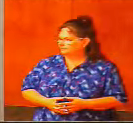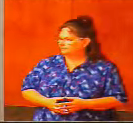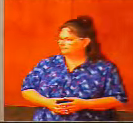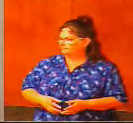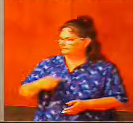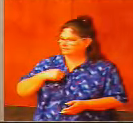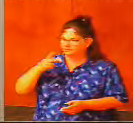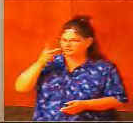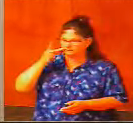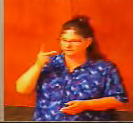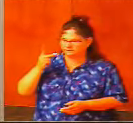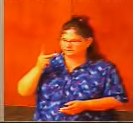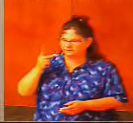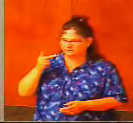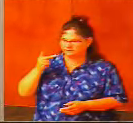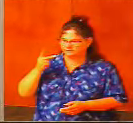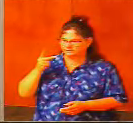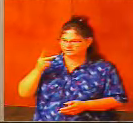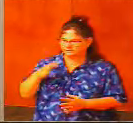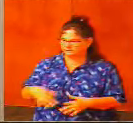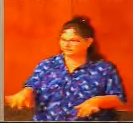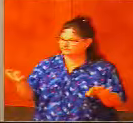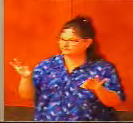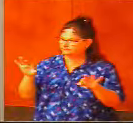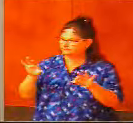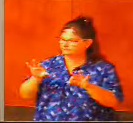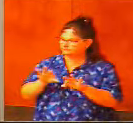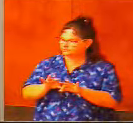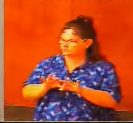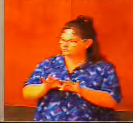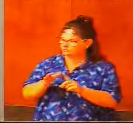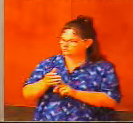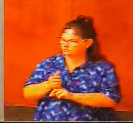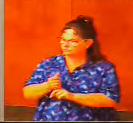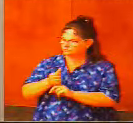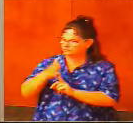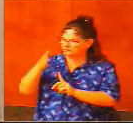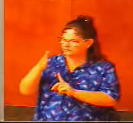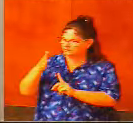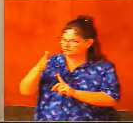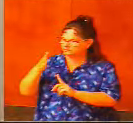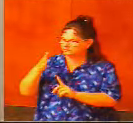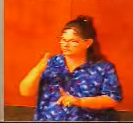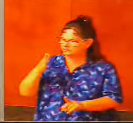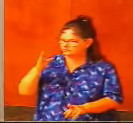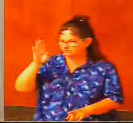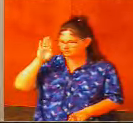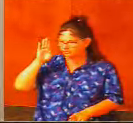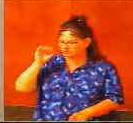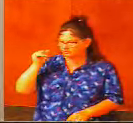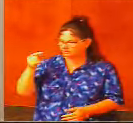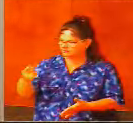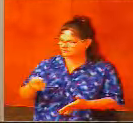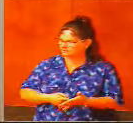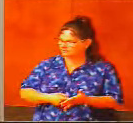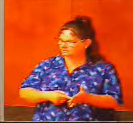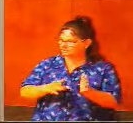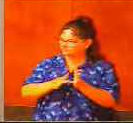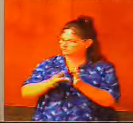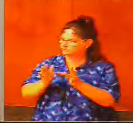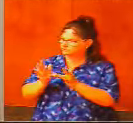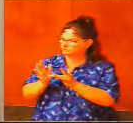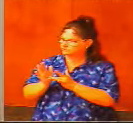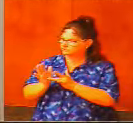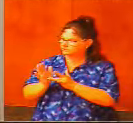I see typological significance in the release of Barabbas and the condemnation of